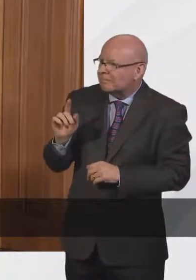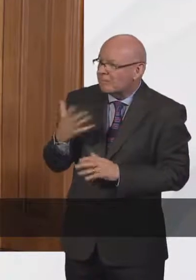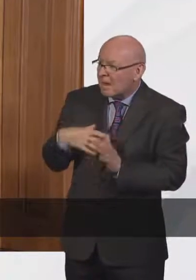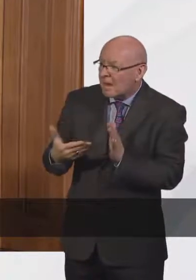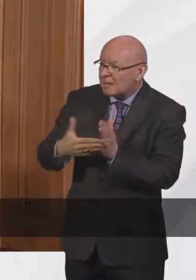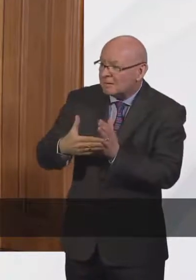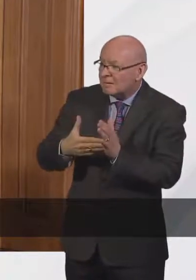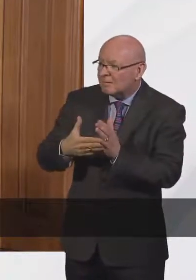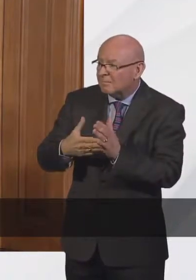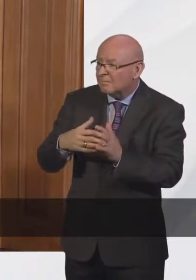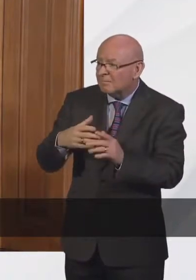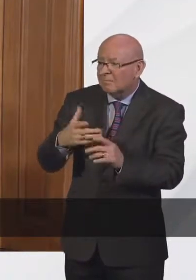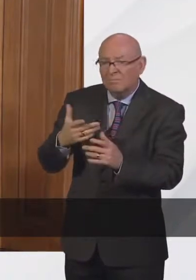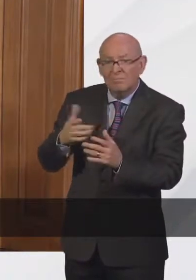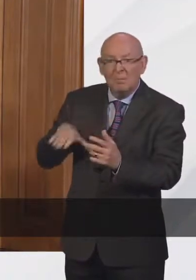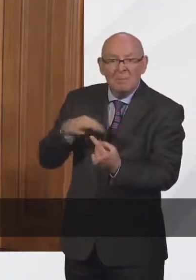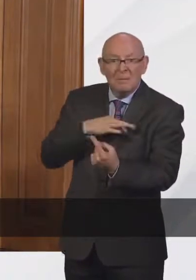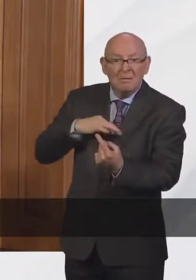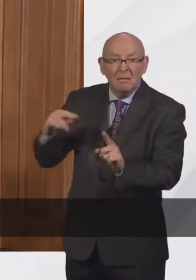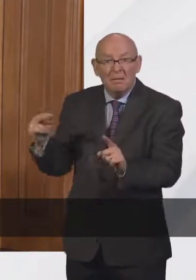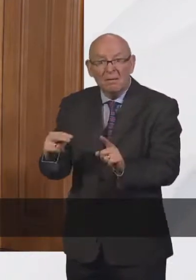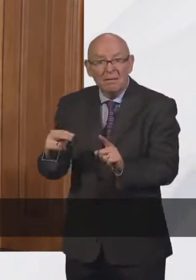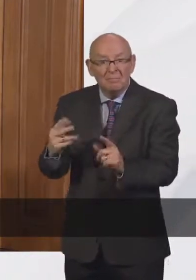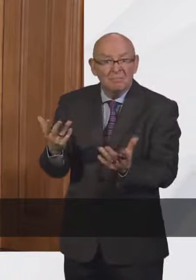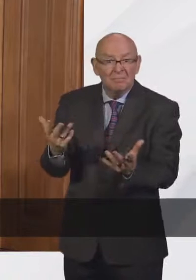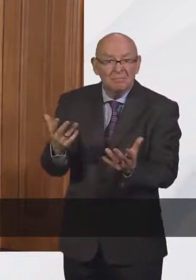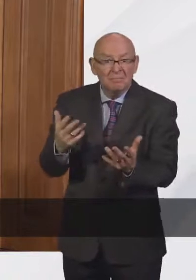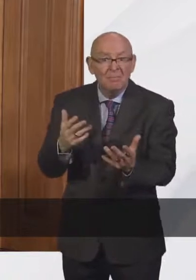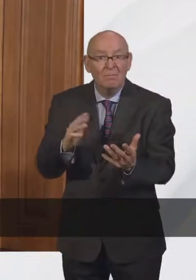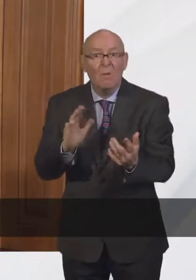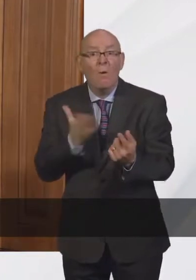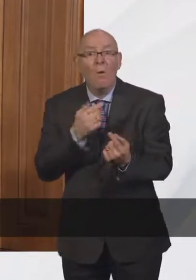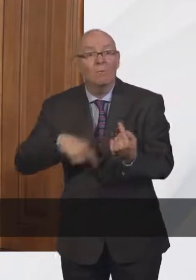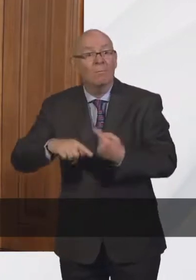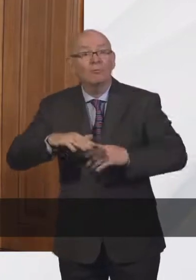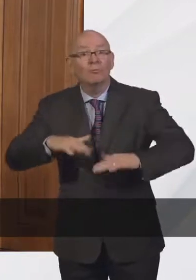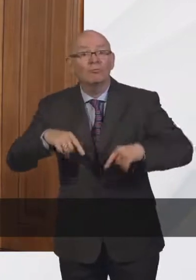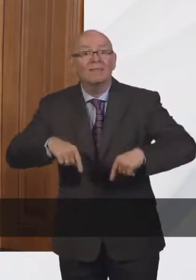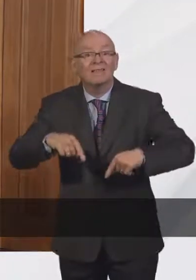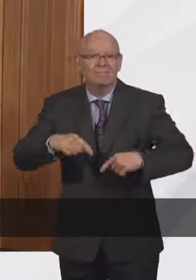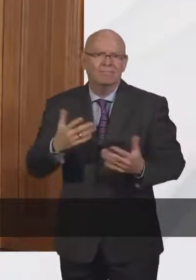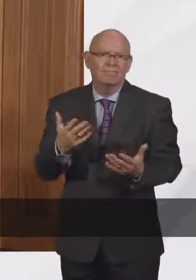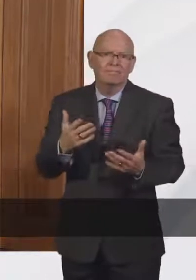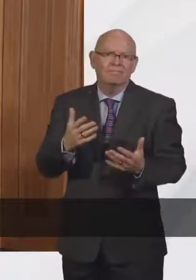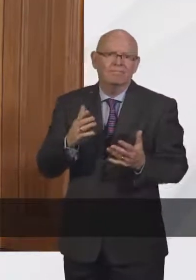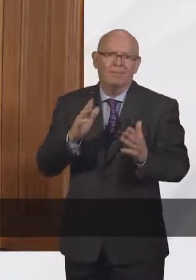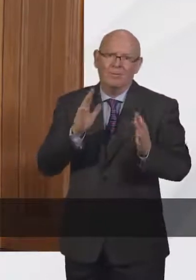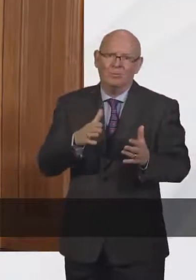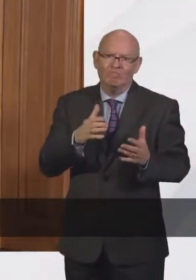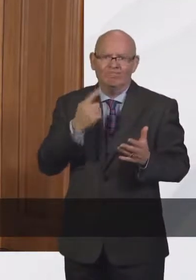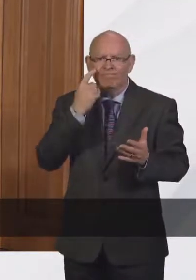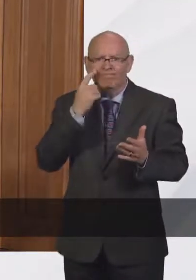this virus for the foreseeable future and find a way. No decision is going to be risk-free. It's about finding a balance of